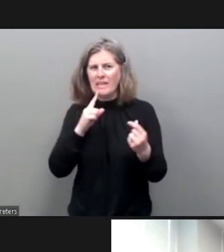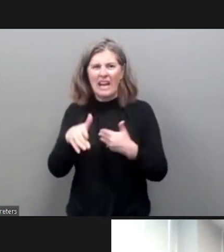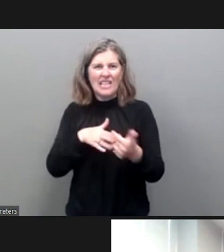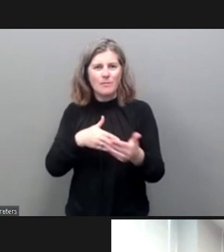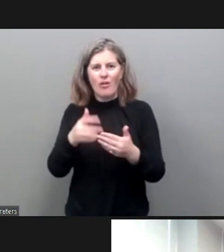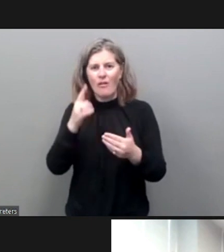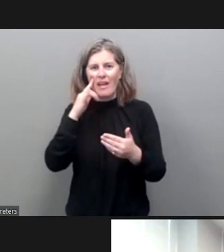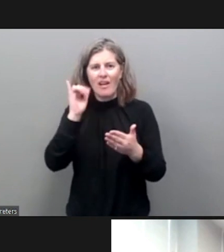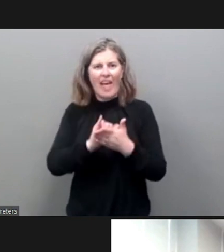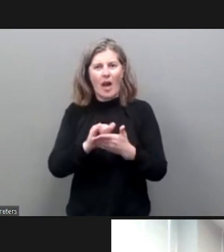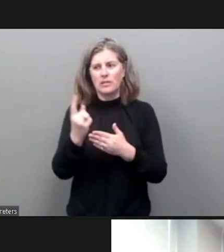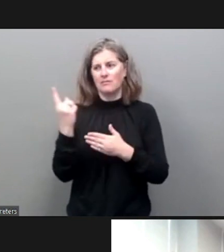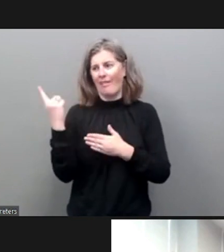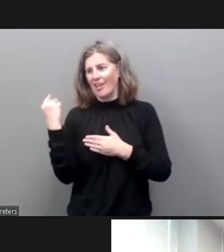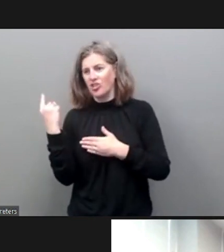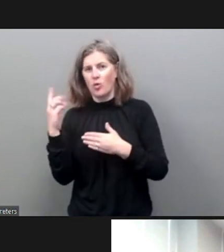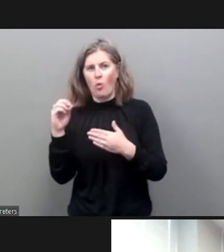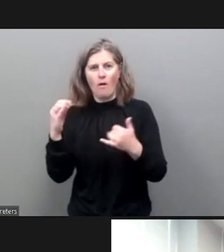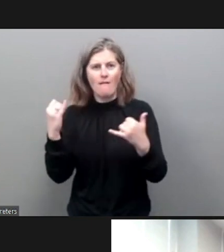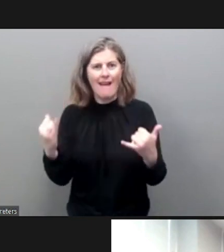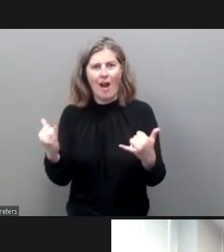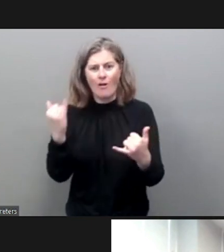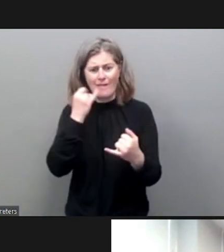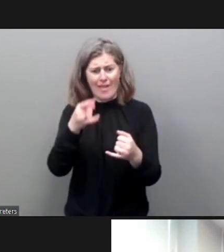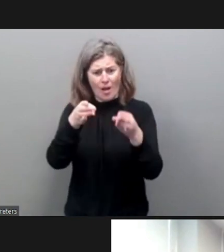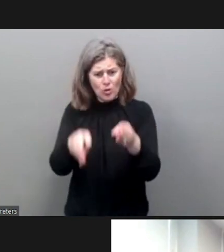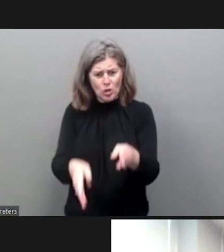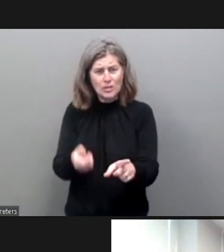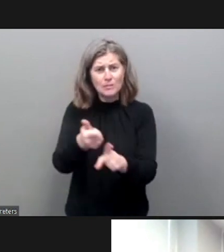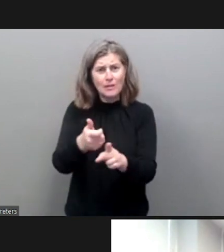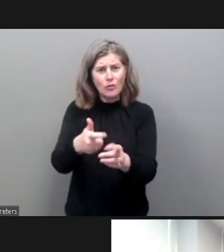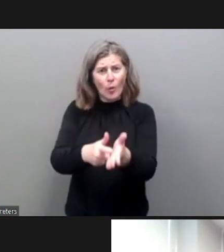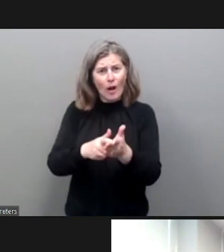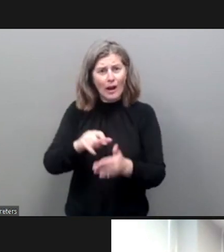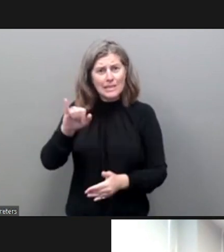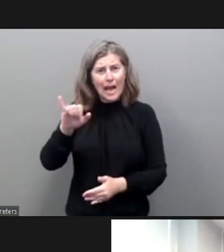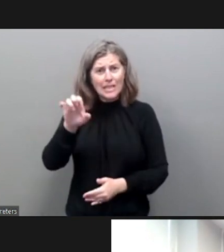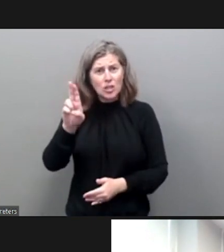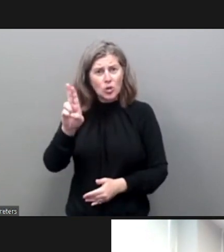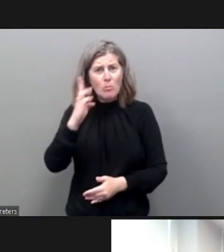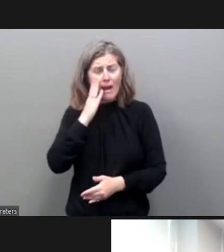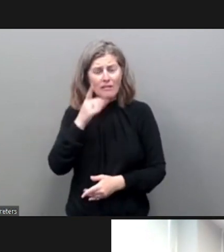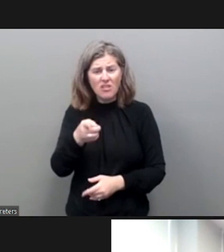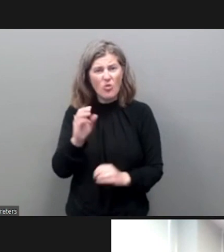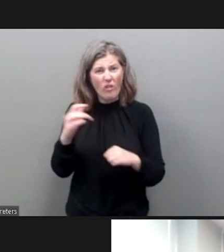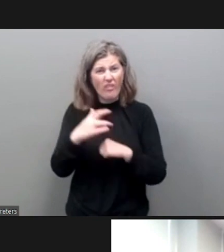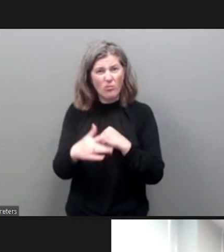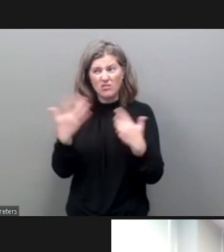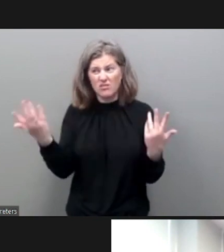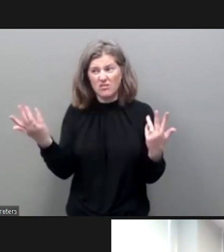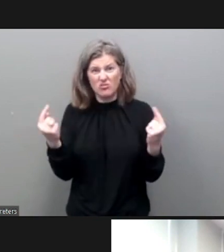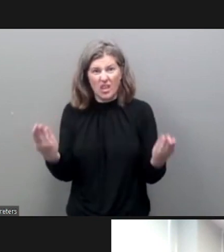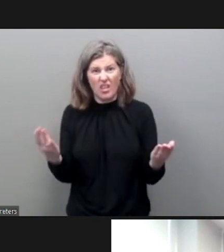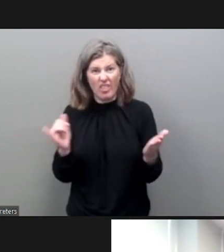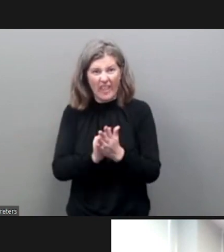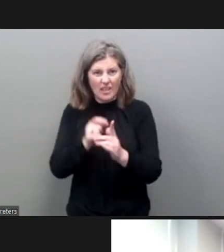last December or now, if you're the person who needs intensive care and a bed's not available, And that is the fundamental